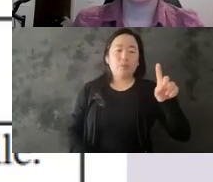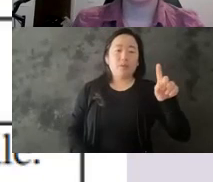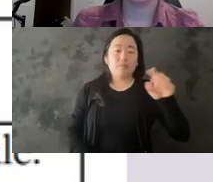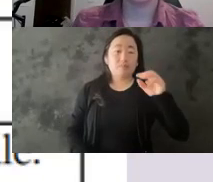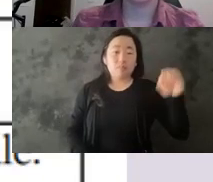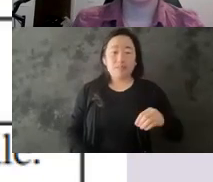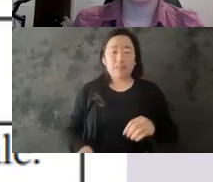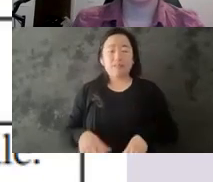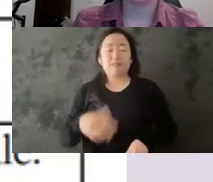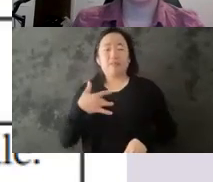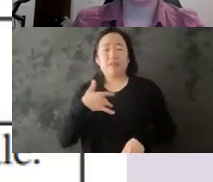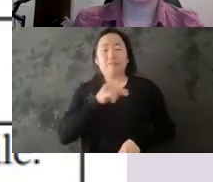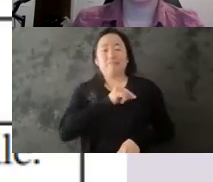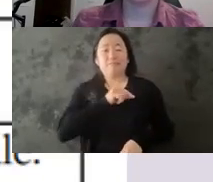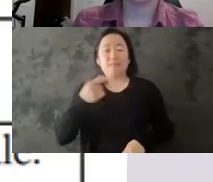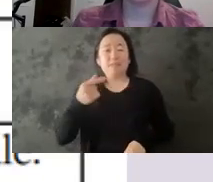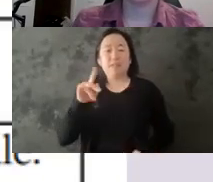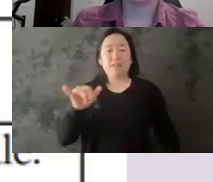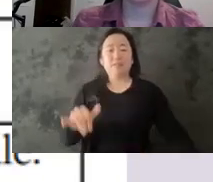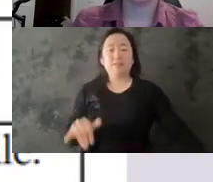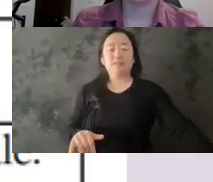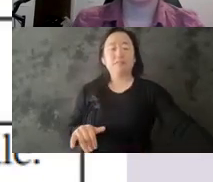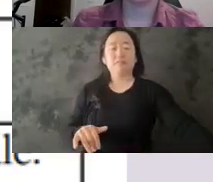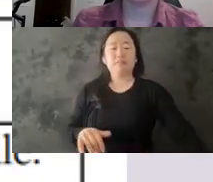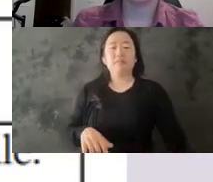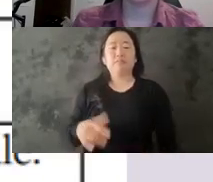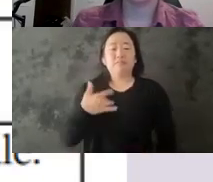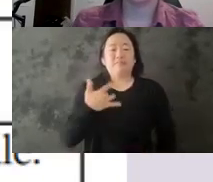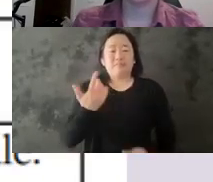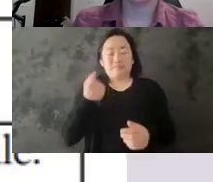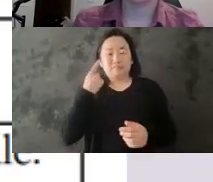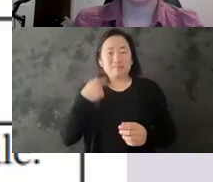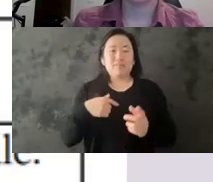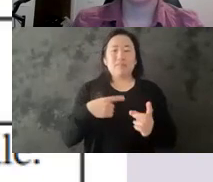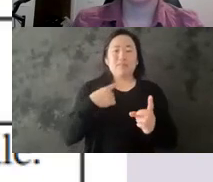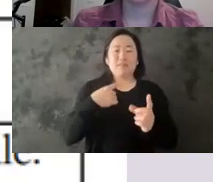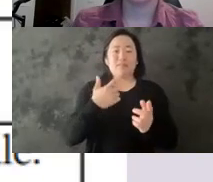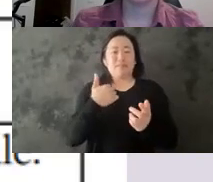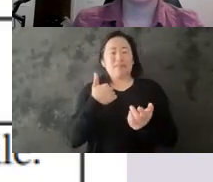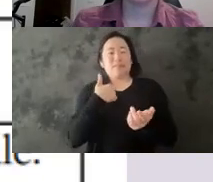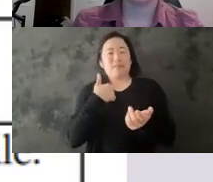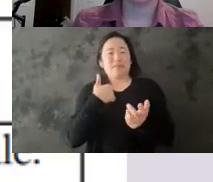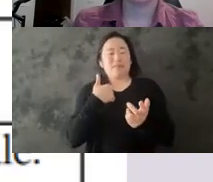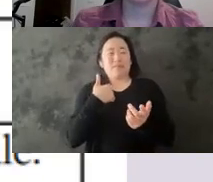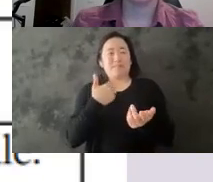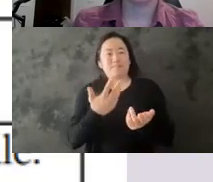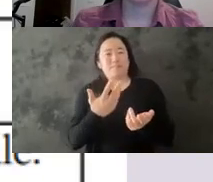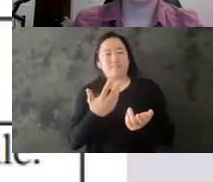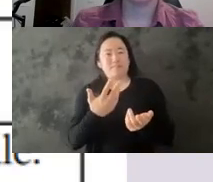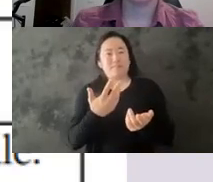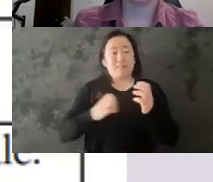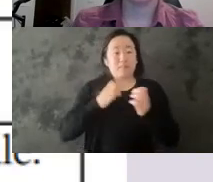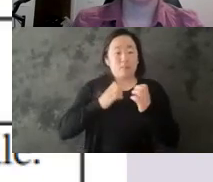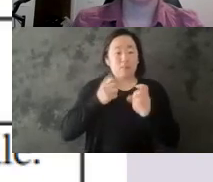I think we hold such positive and negative associations and connotations with emotions